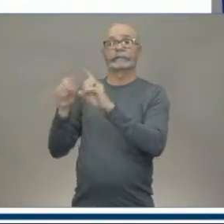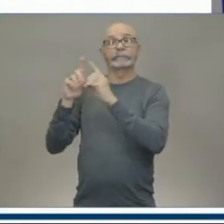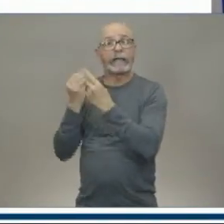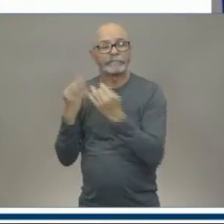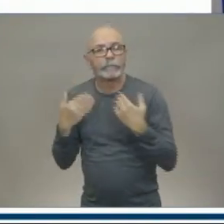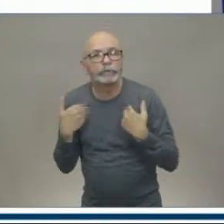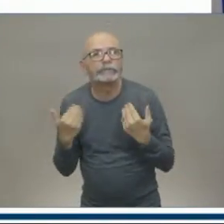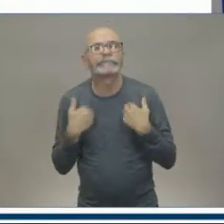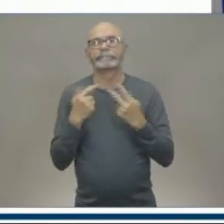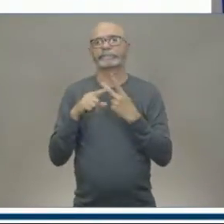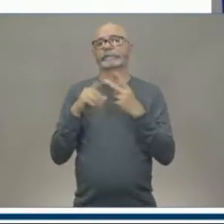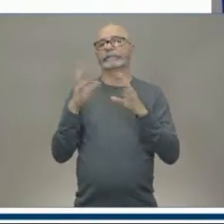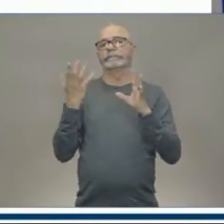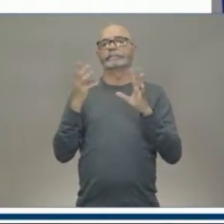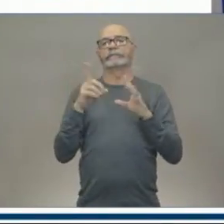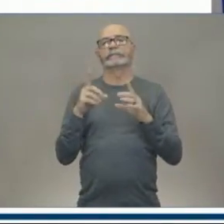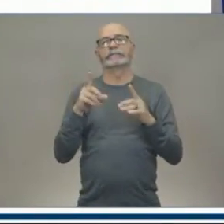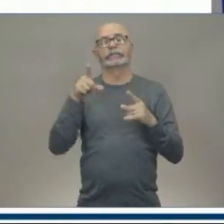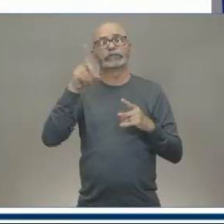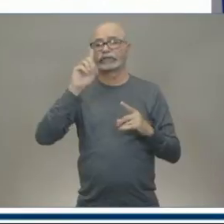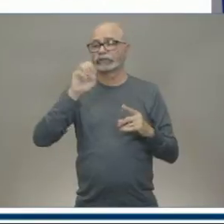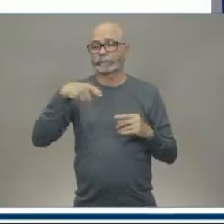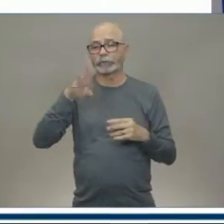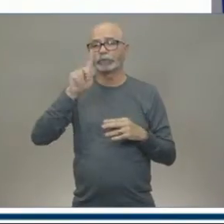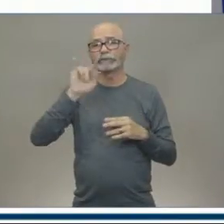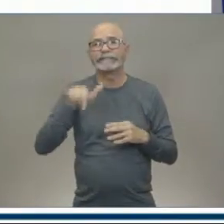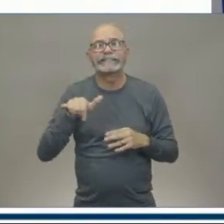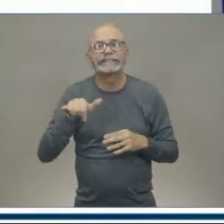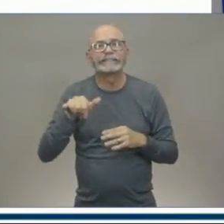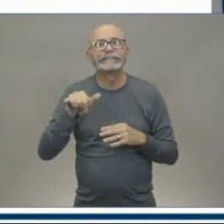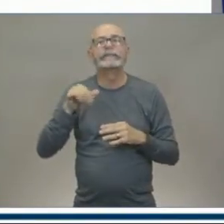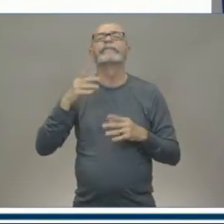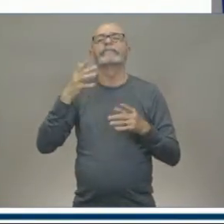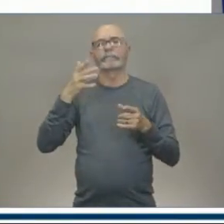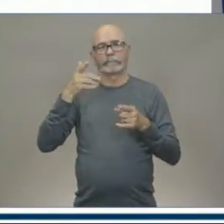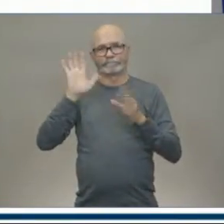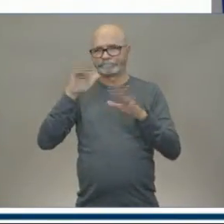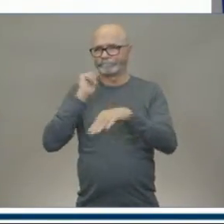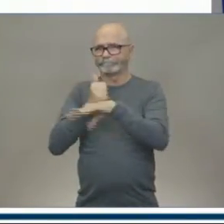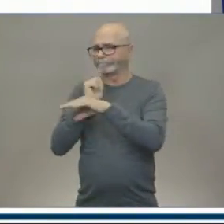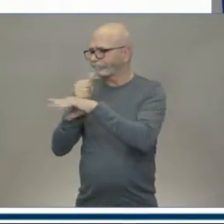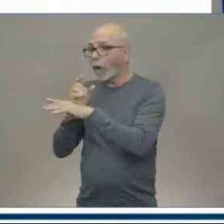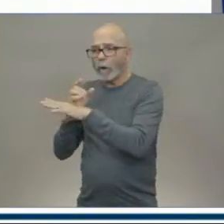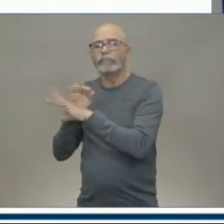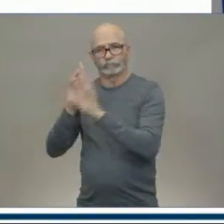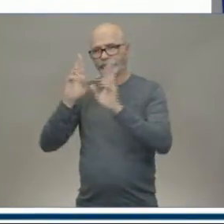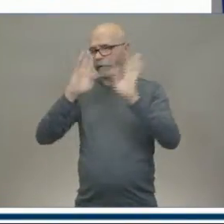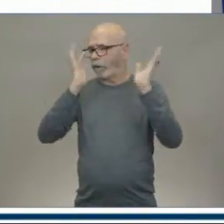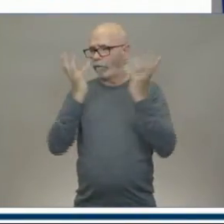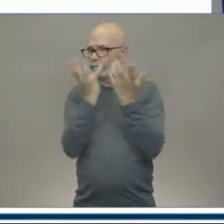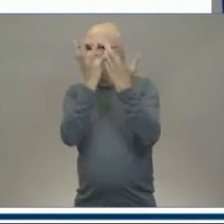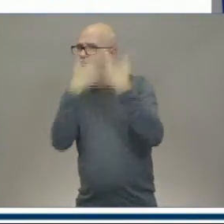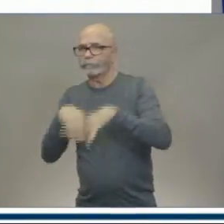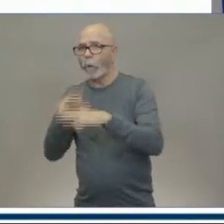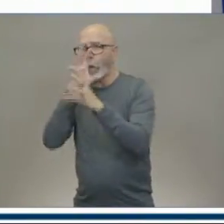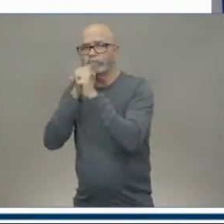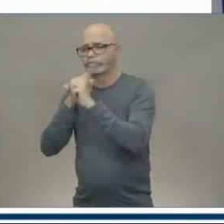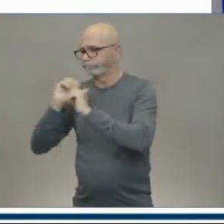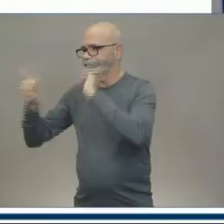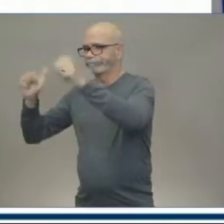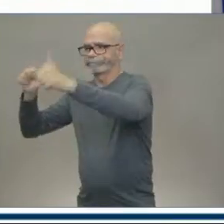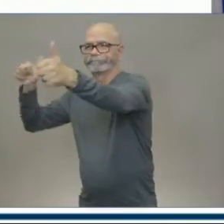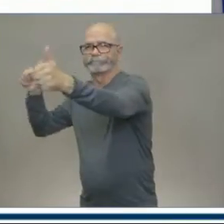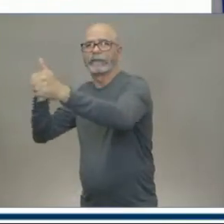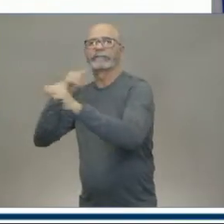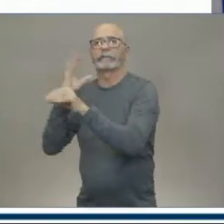working very hard since September to look at virtual learning. We will continue to have a level of learning, but I want to reassure parents, even those that